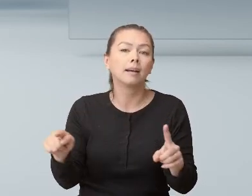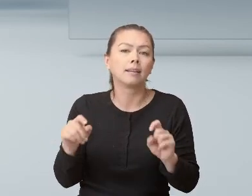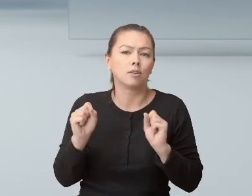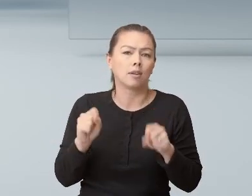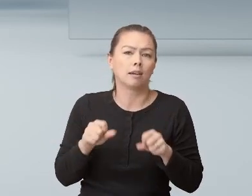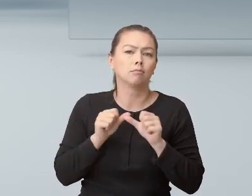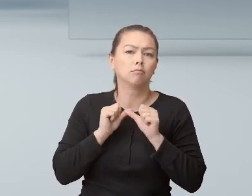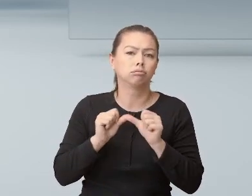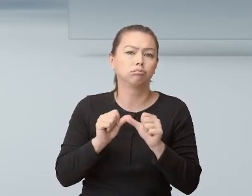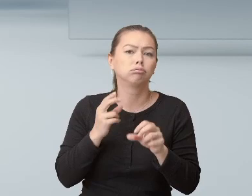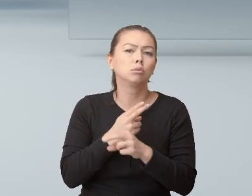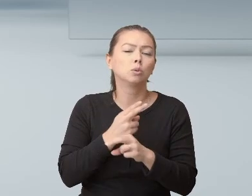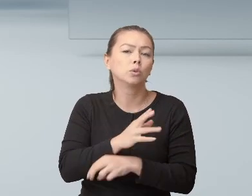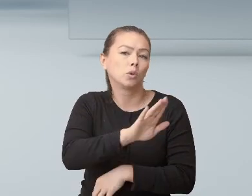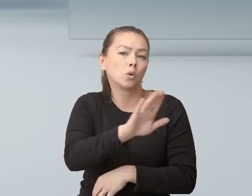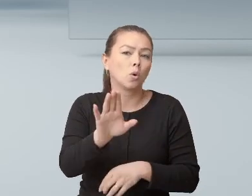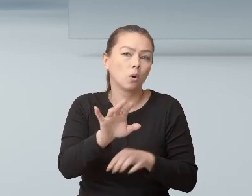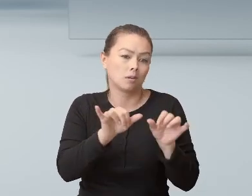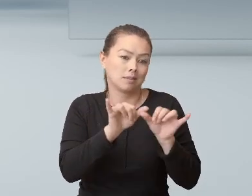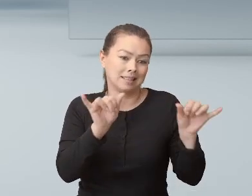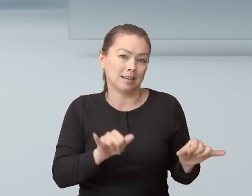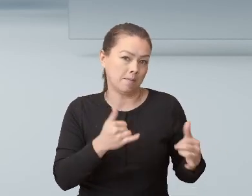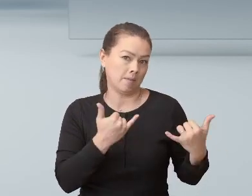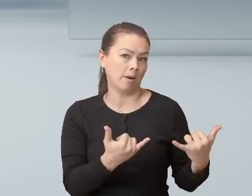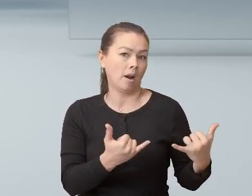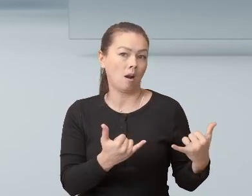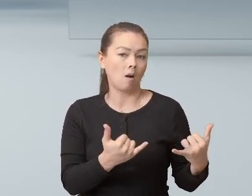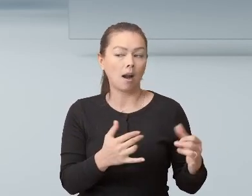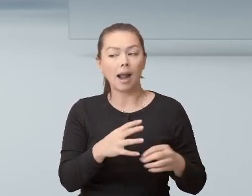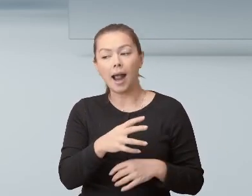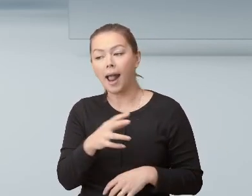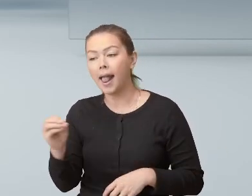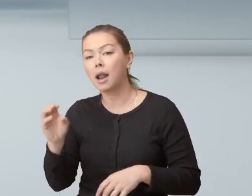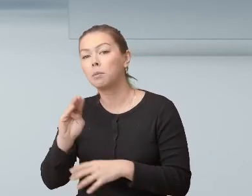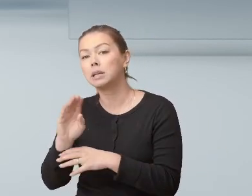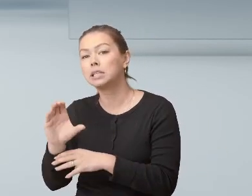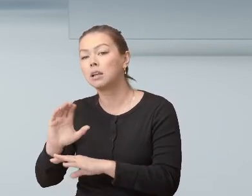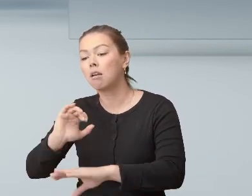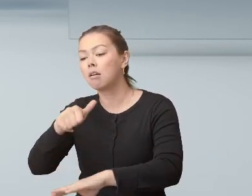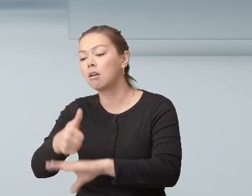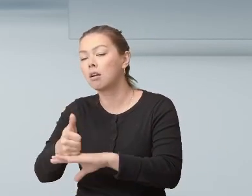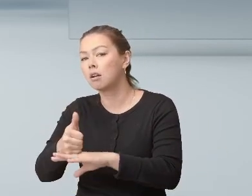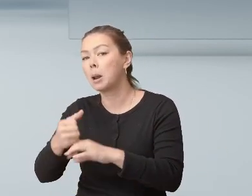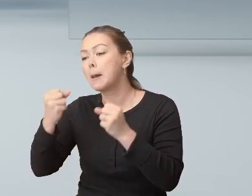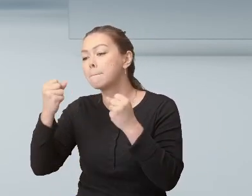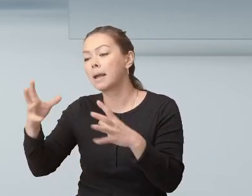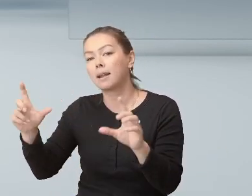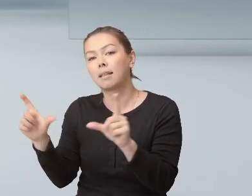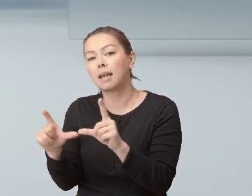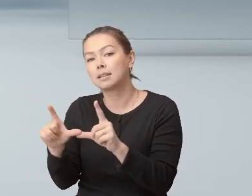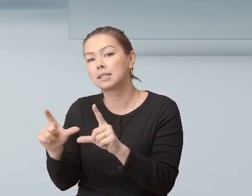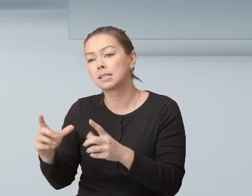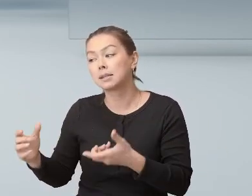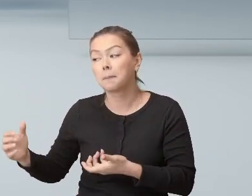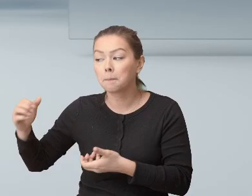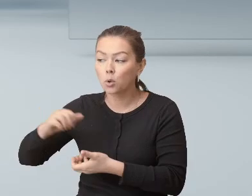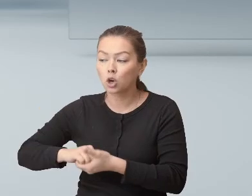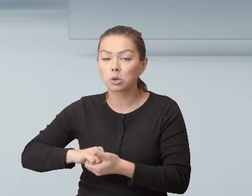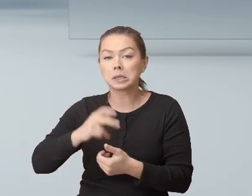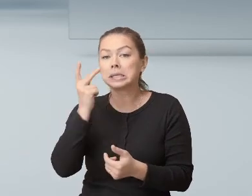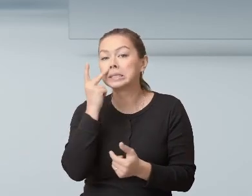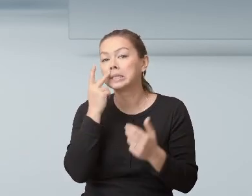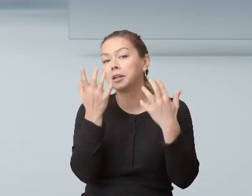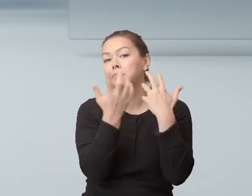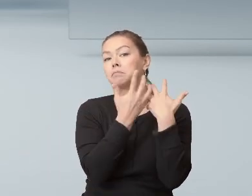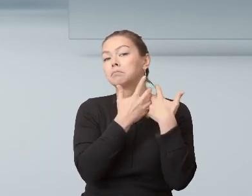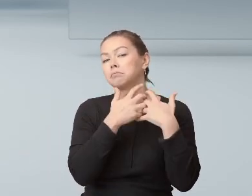current system while you can stand up Business Central with a bunch of user licenses, get with your partner, get this gap fit going